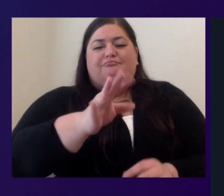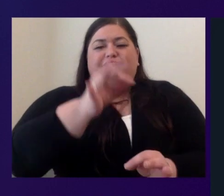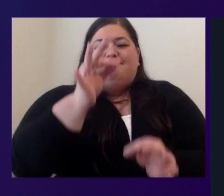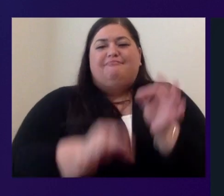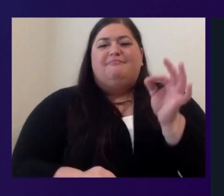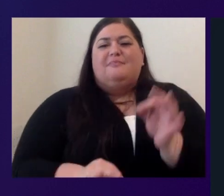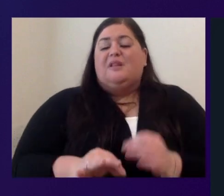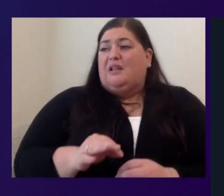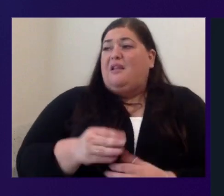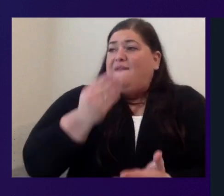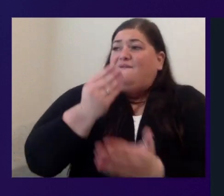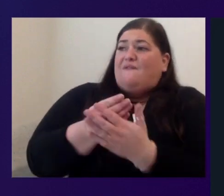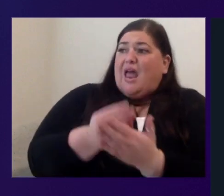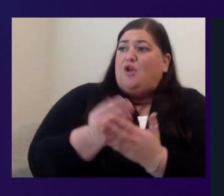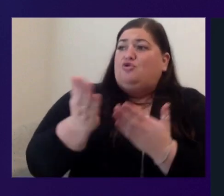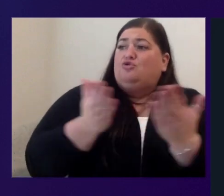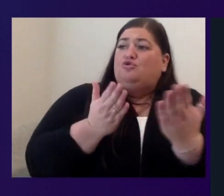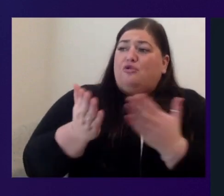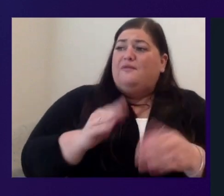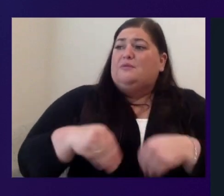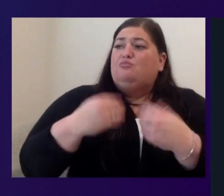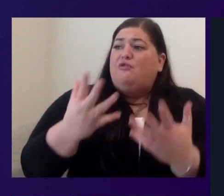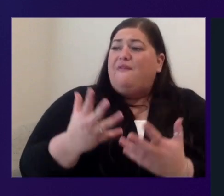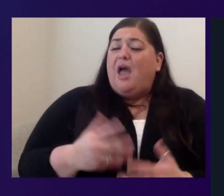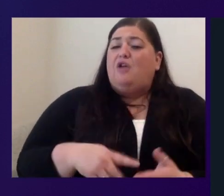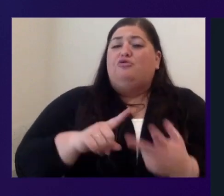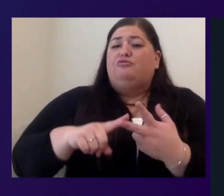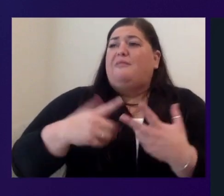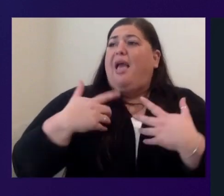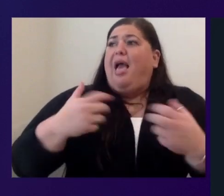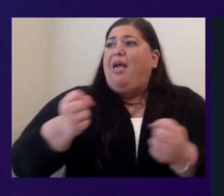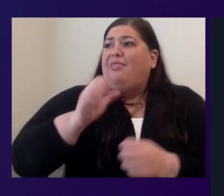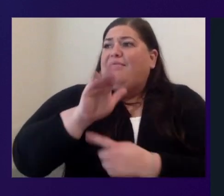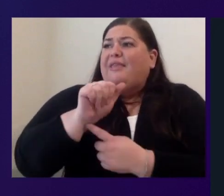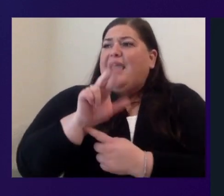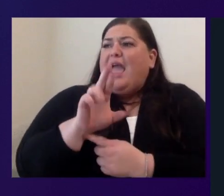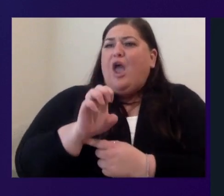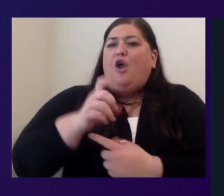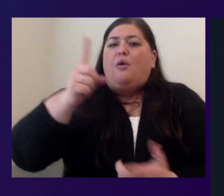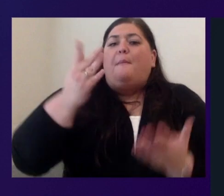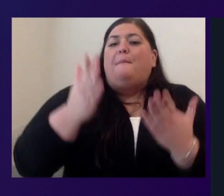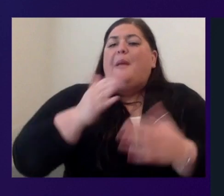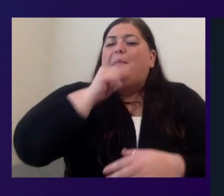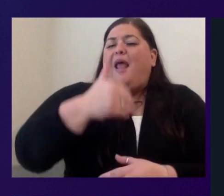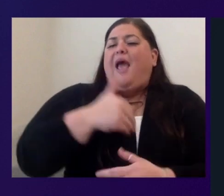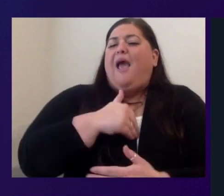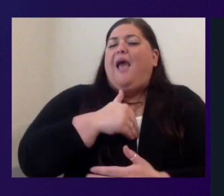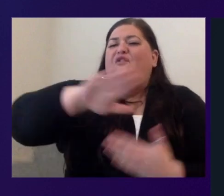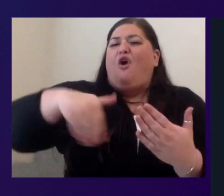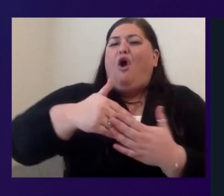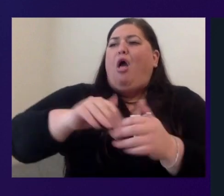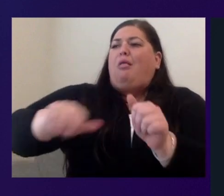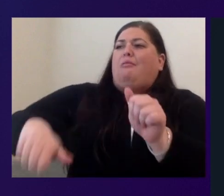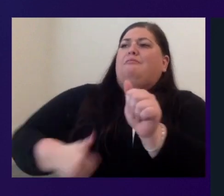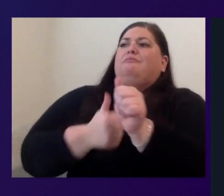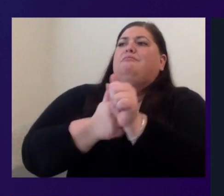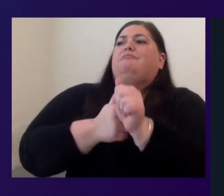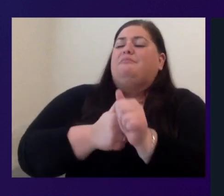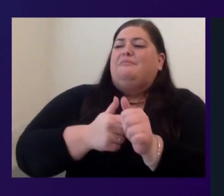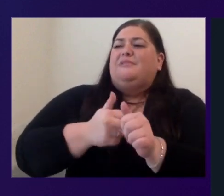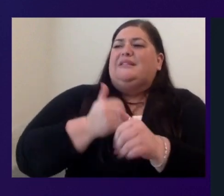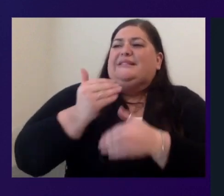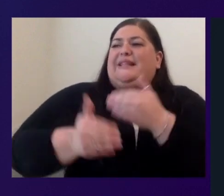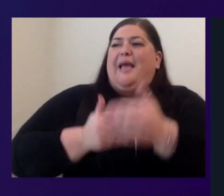providers, they're financial service providers, they're not application developers, right? So Yeah. they may not have all the resources to do that native refactoring. AppStream can step in and allow